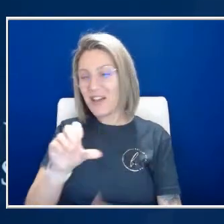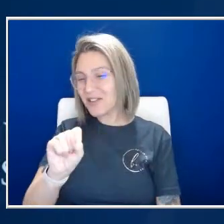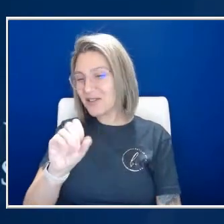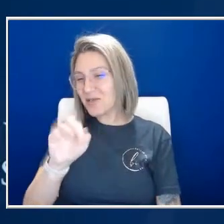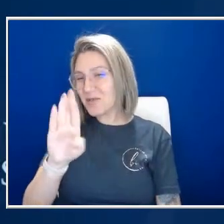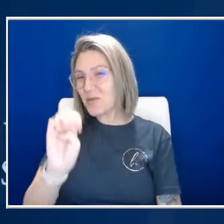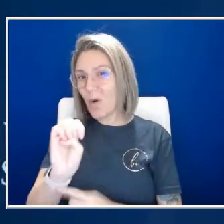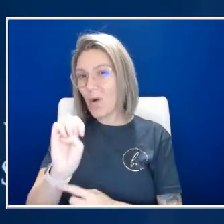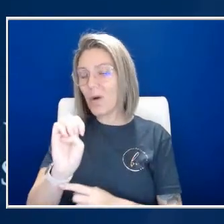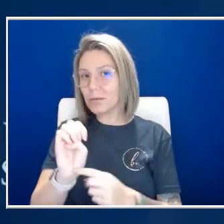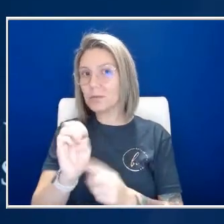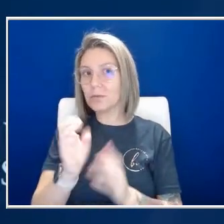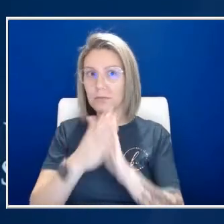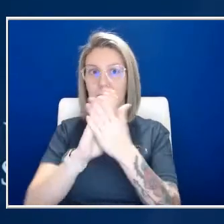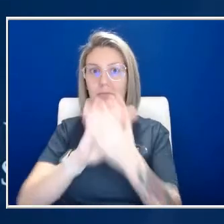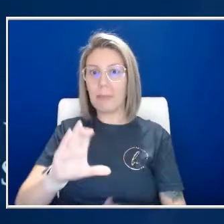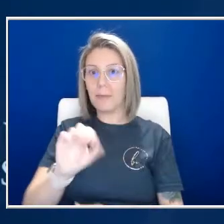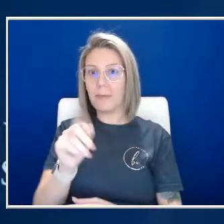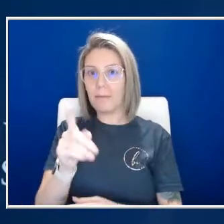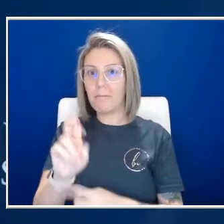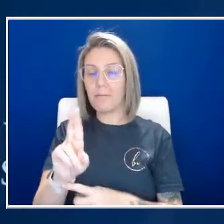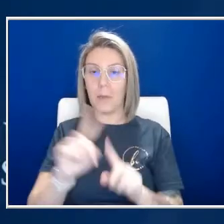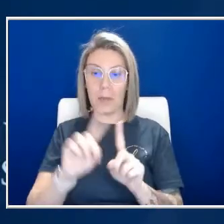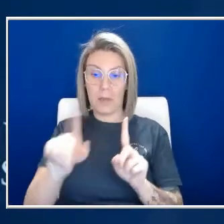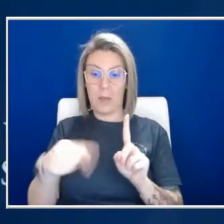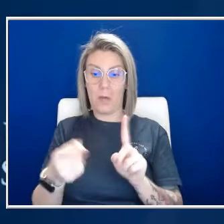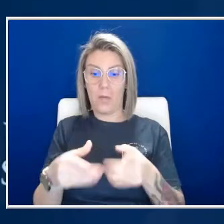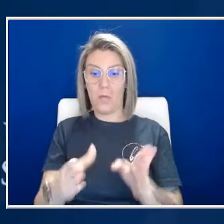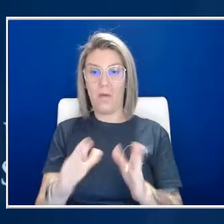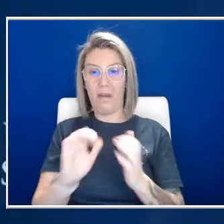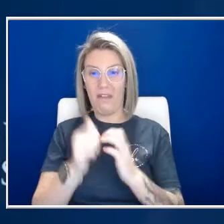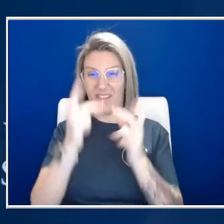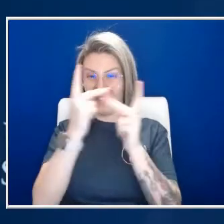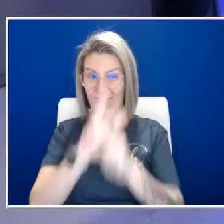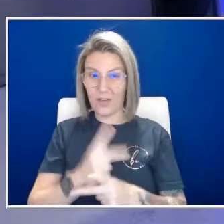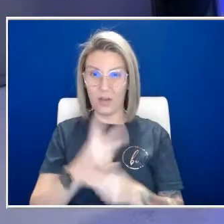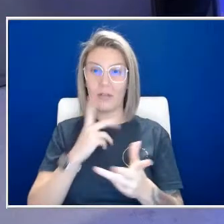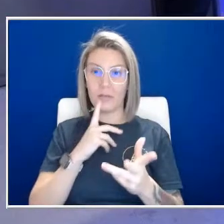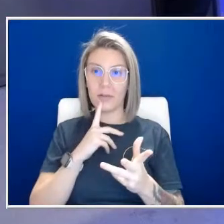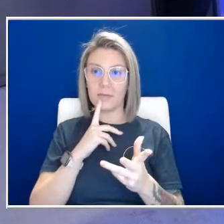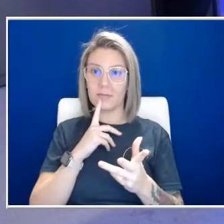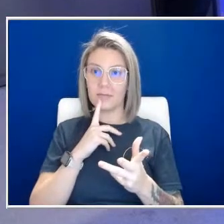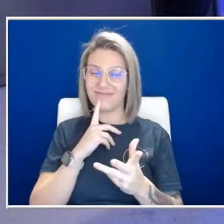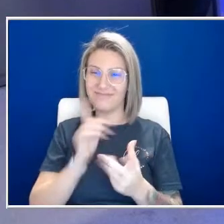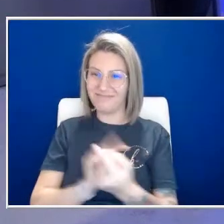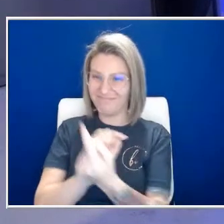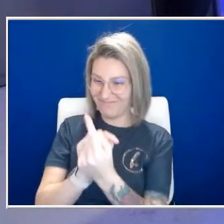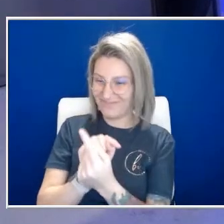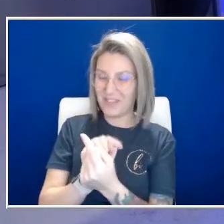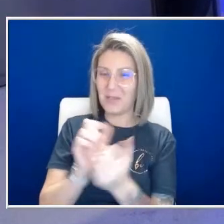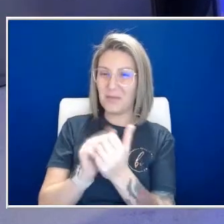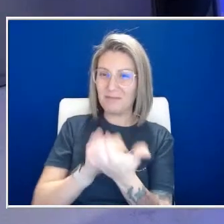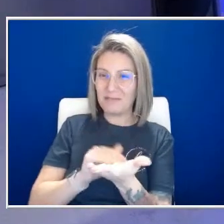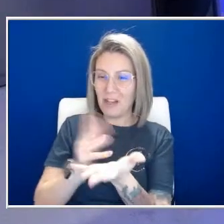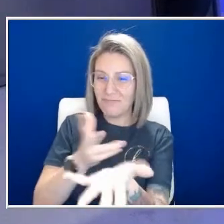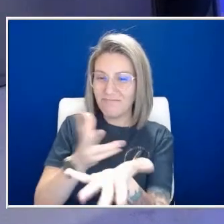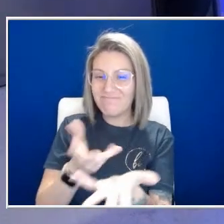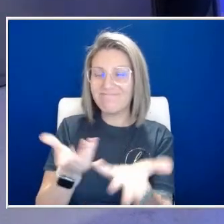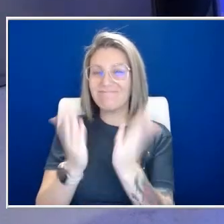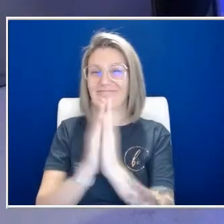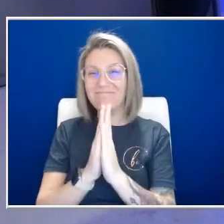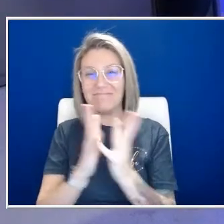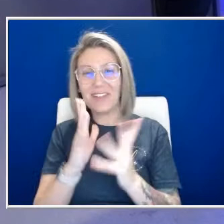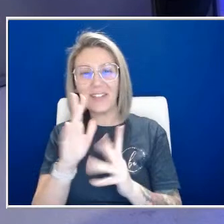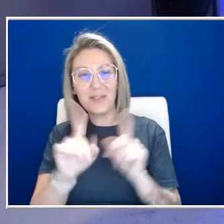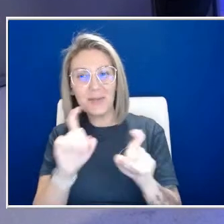cancer, but sometimes the only way to figure it out is to visit with a doctor. Know your body and ask lots of questions. Sky wants to know, is an enlarged lymph